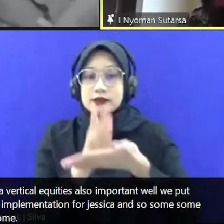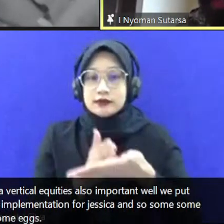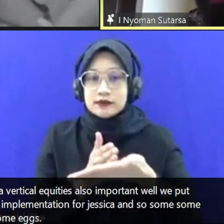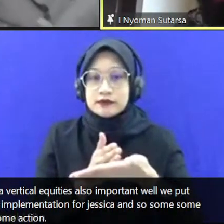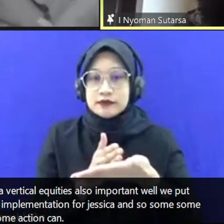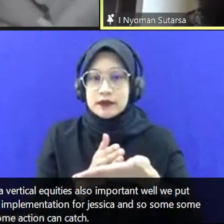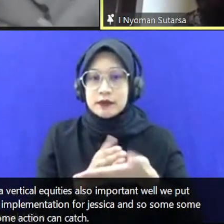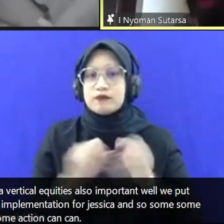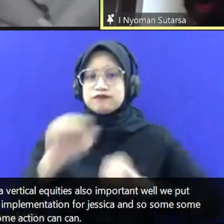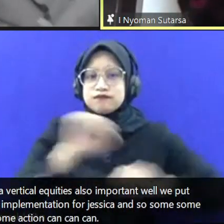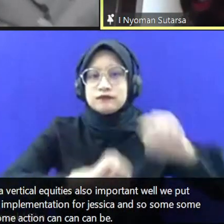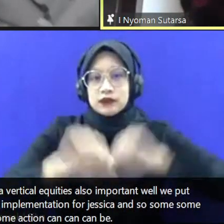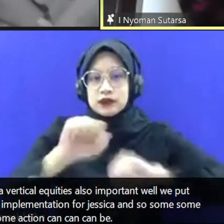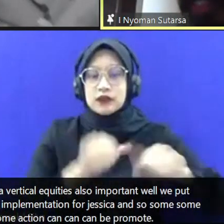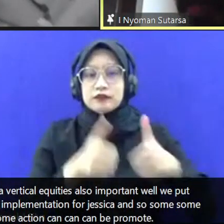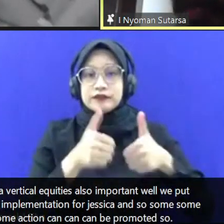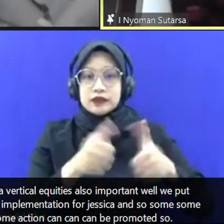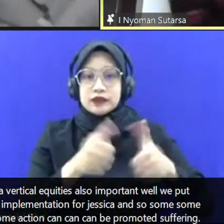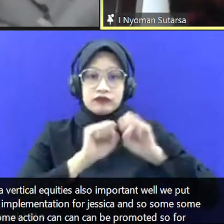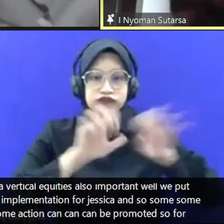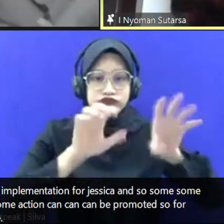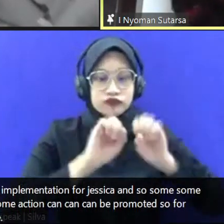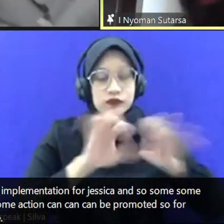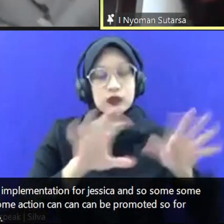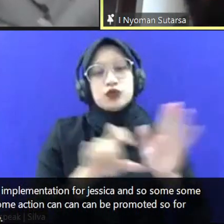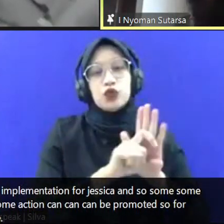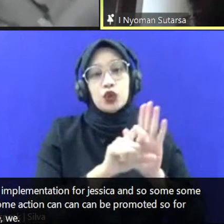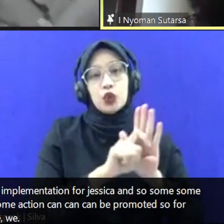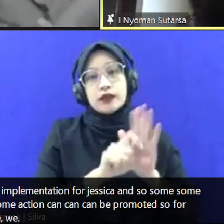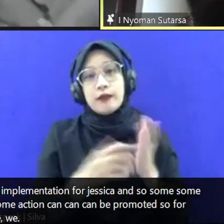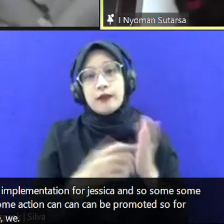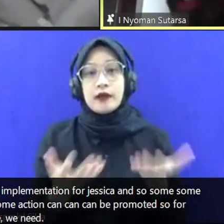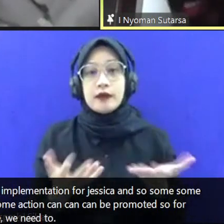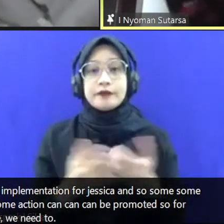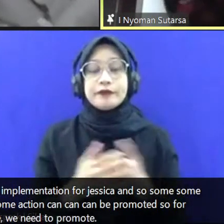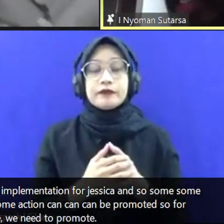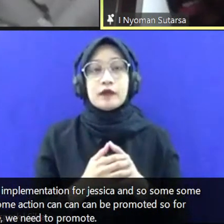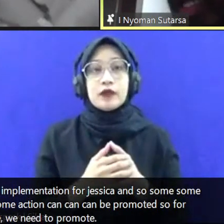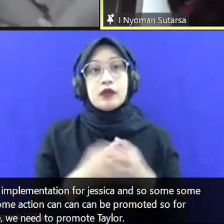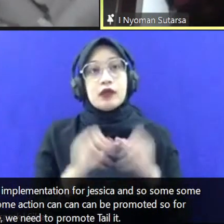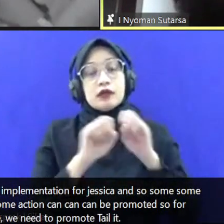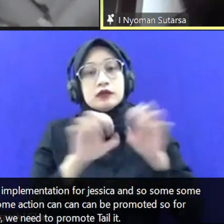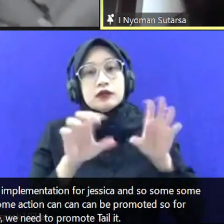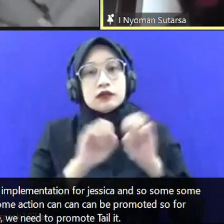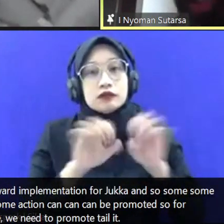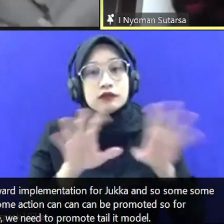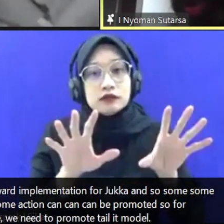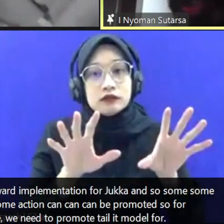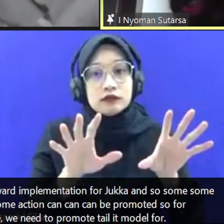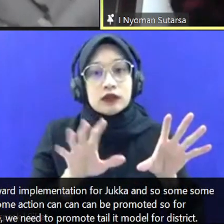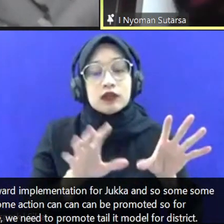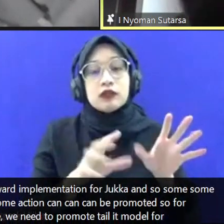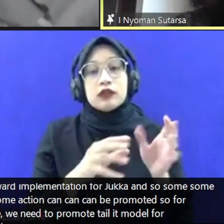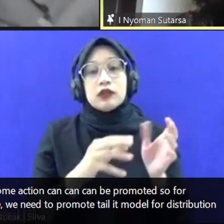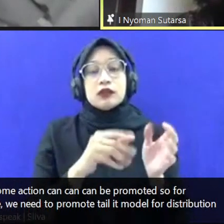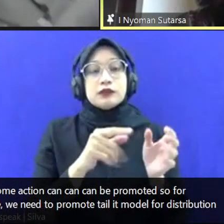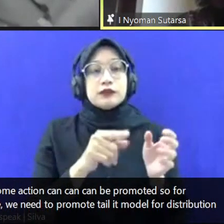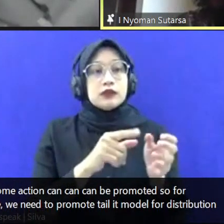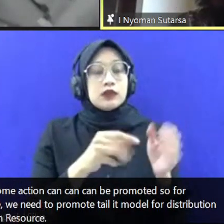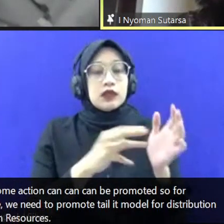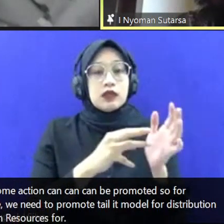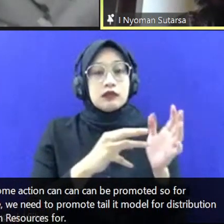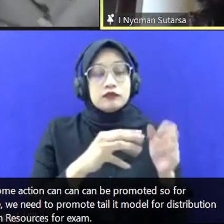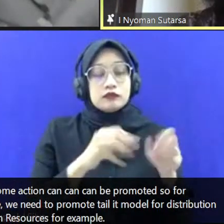action can be promoted. So for example, we need to promote tailored model for distribution of health resources,